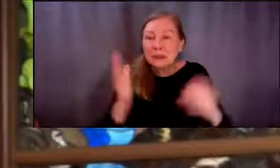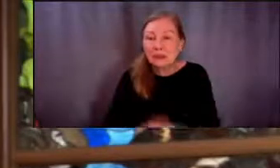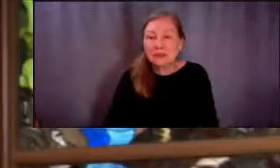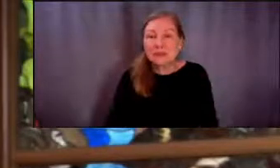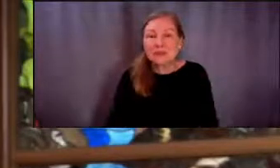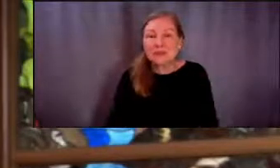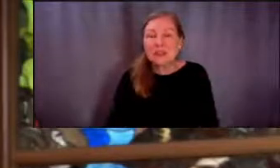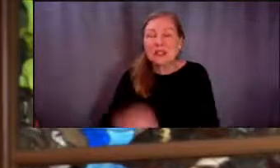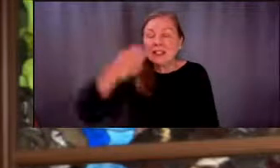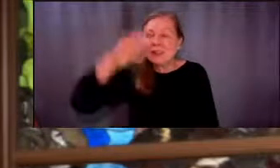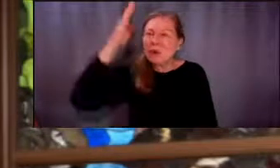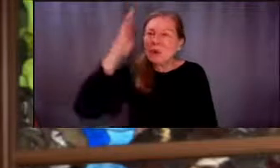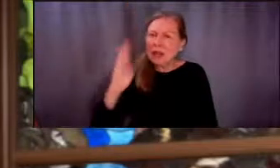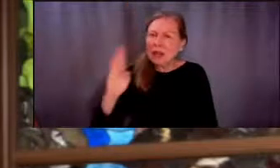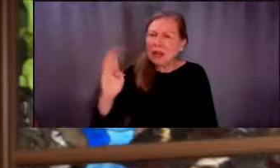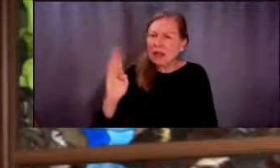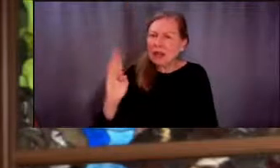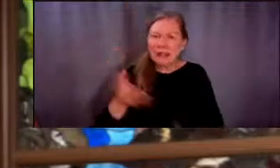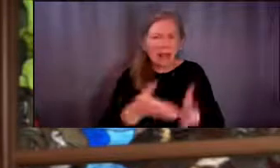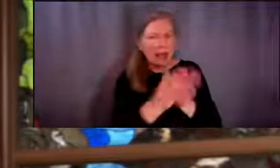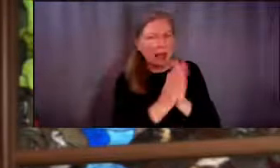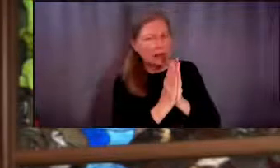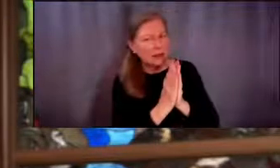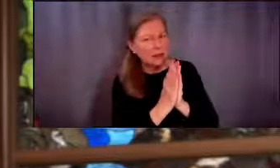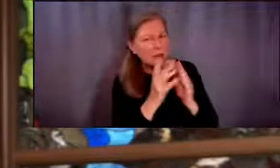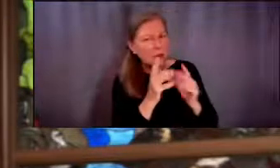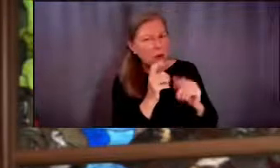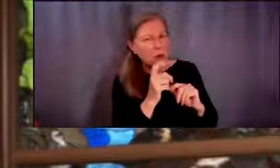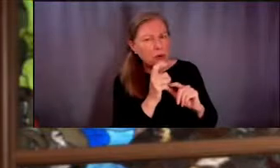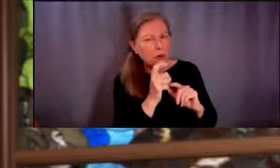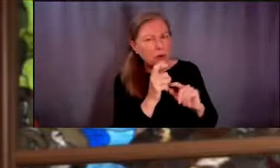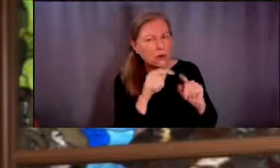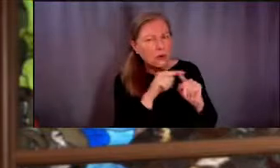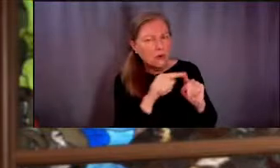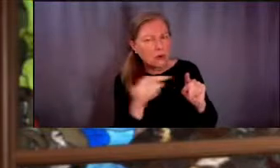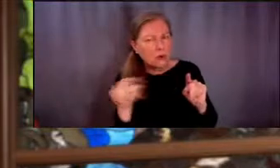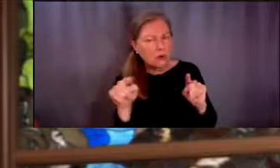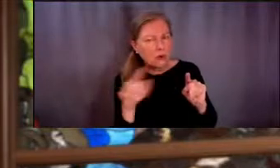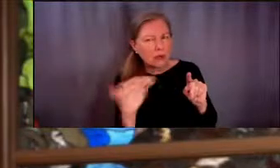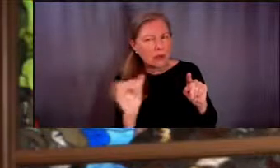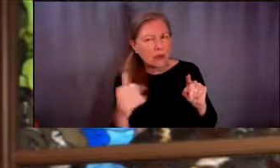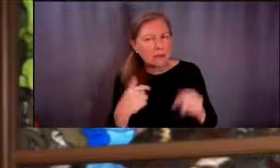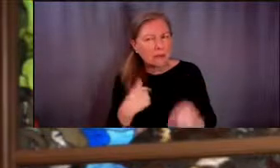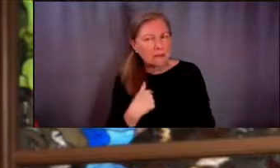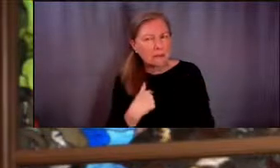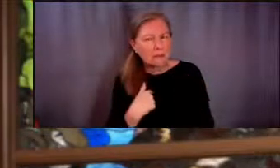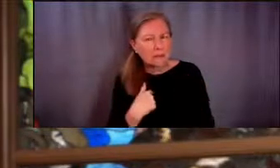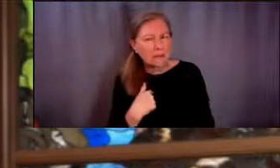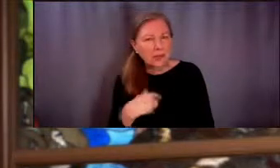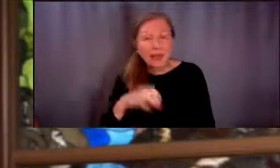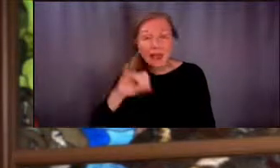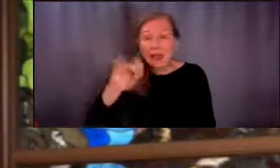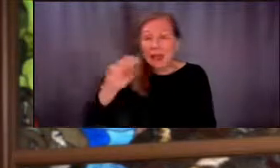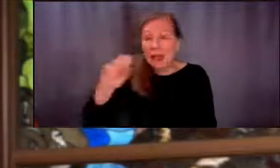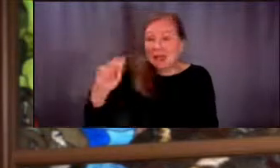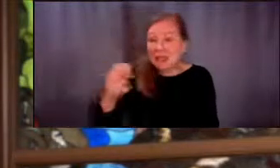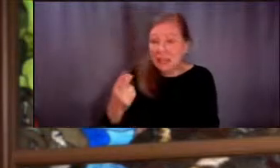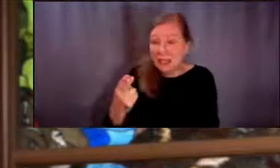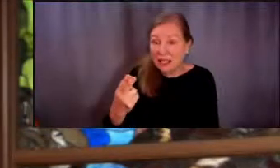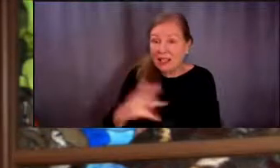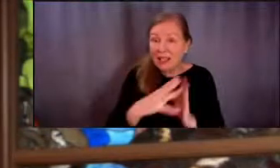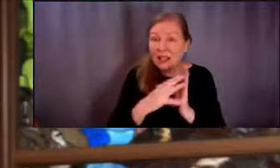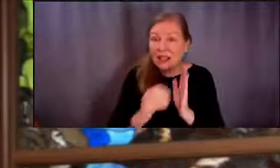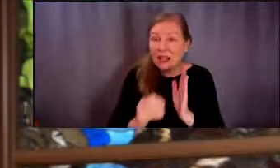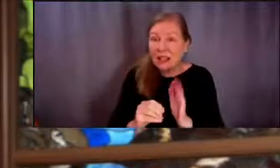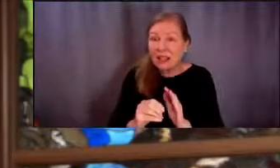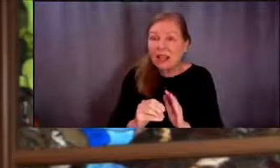God asks, who is like me? And here Isaiah echoes Psalm 8.